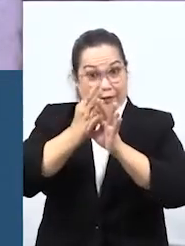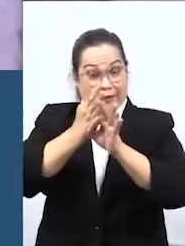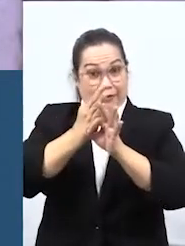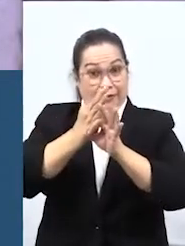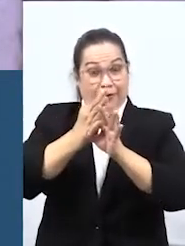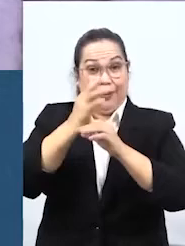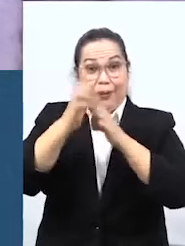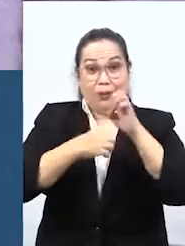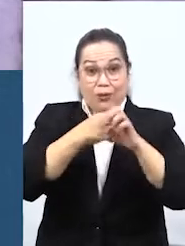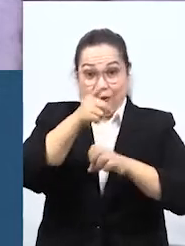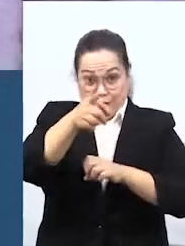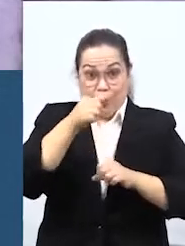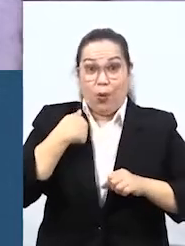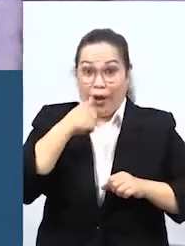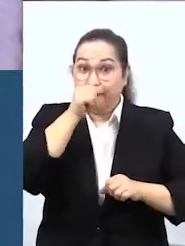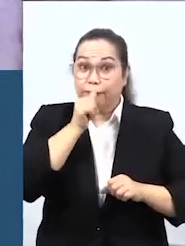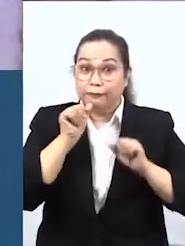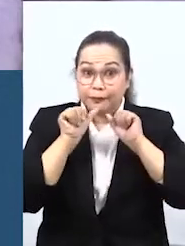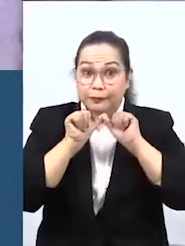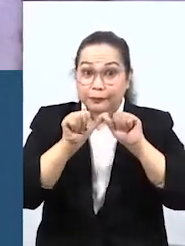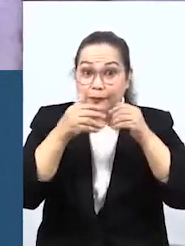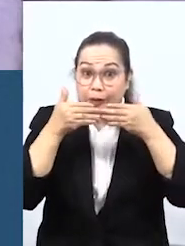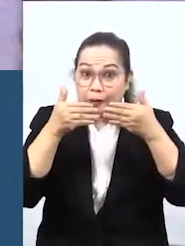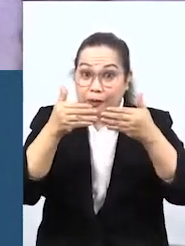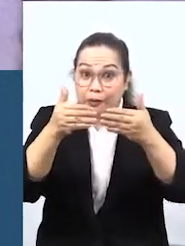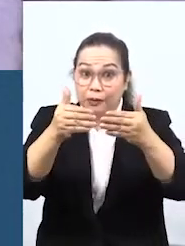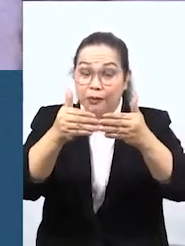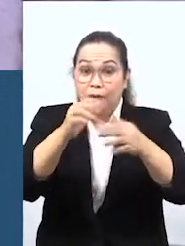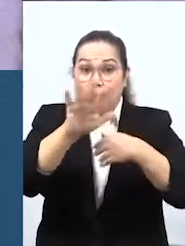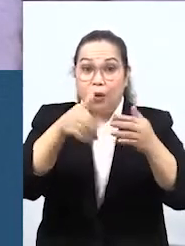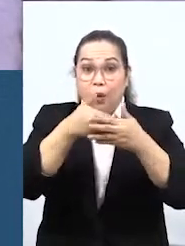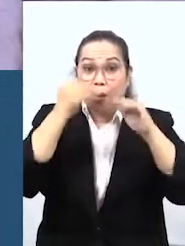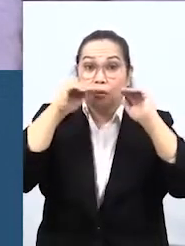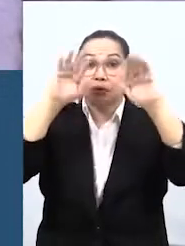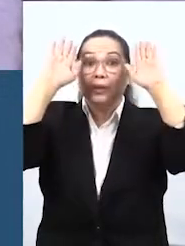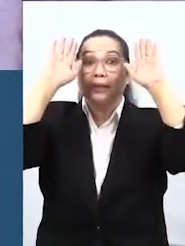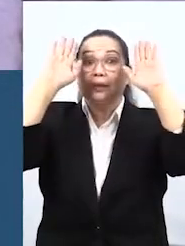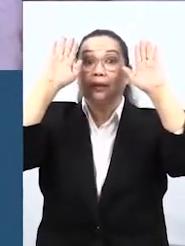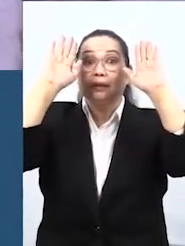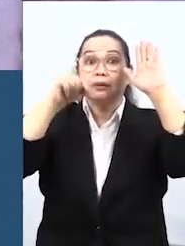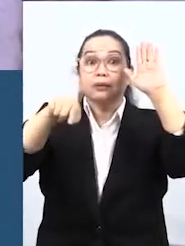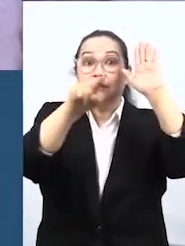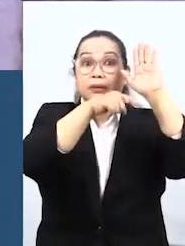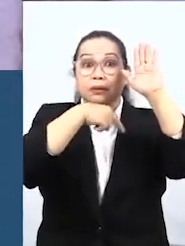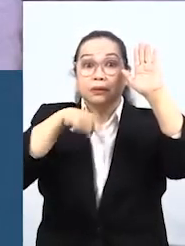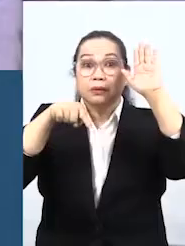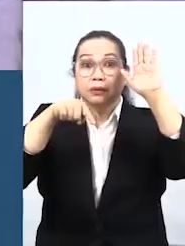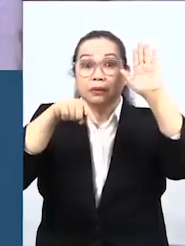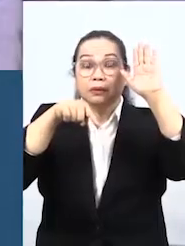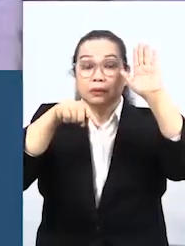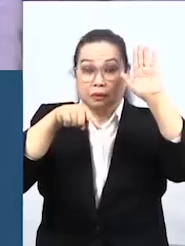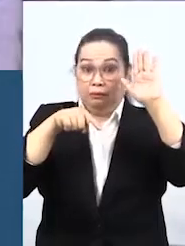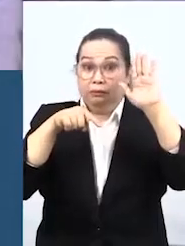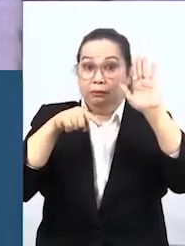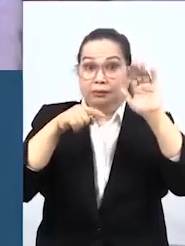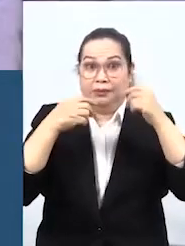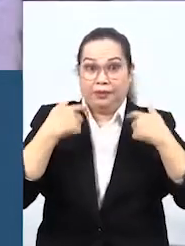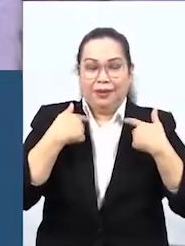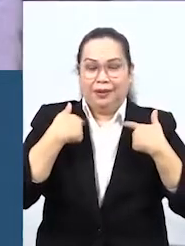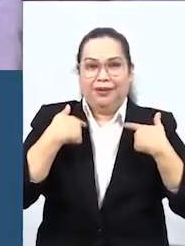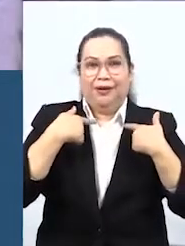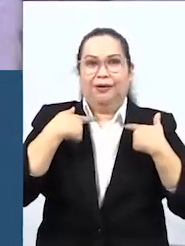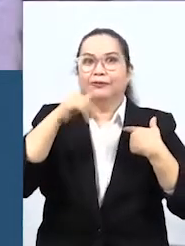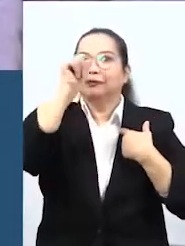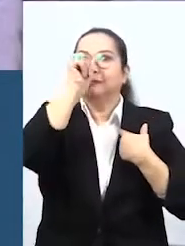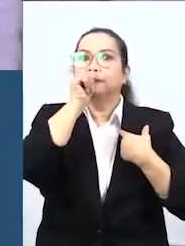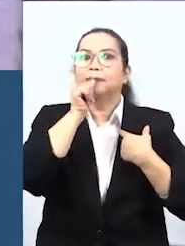tatagal ba sa inyo Or will you all give up will they endure to the end will the